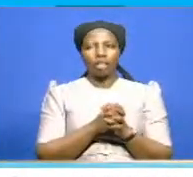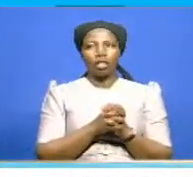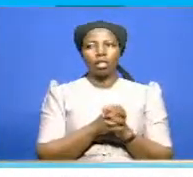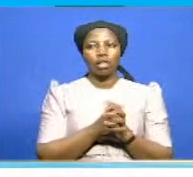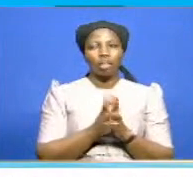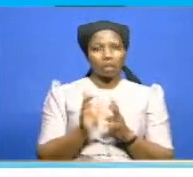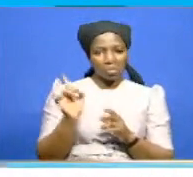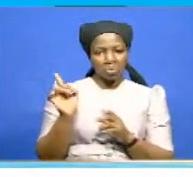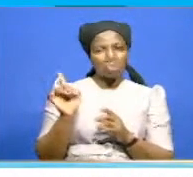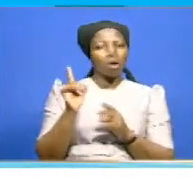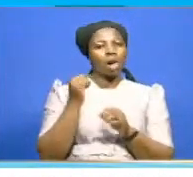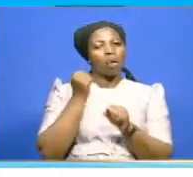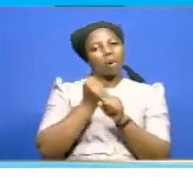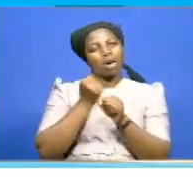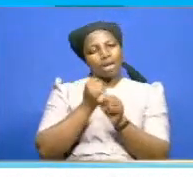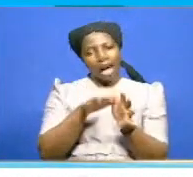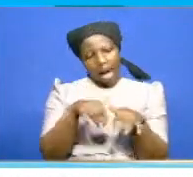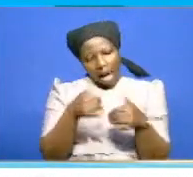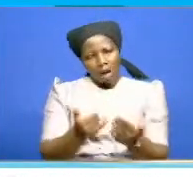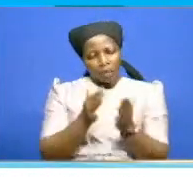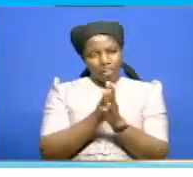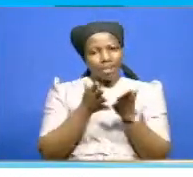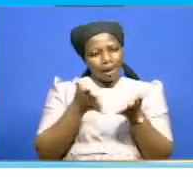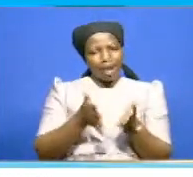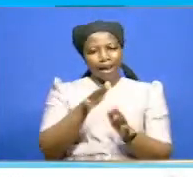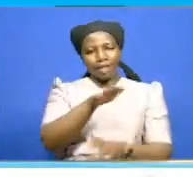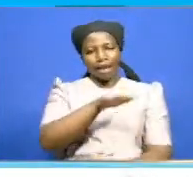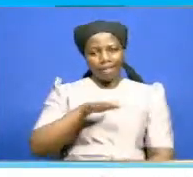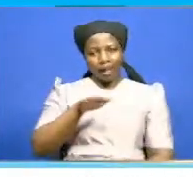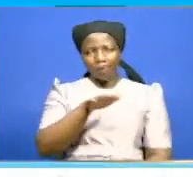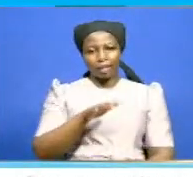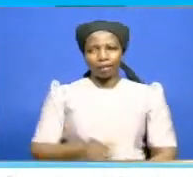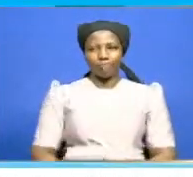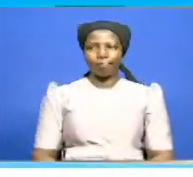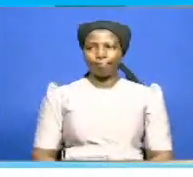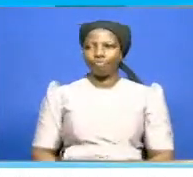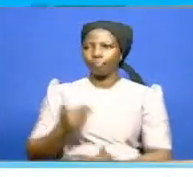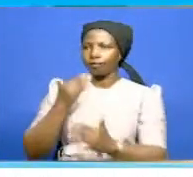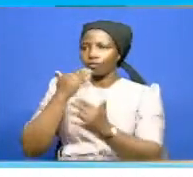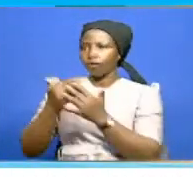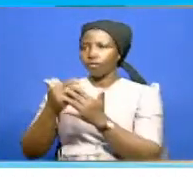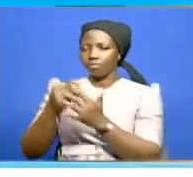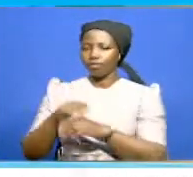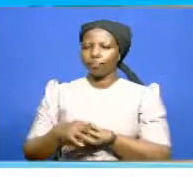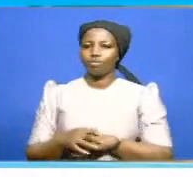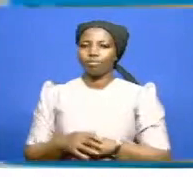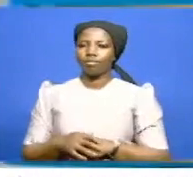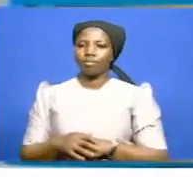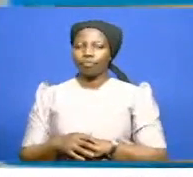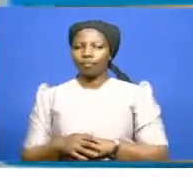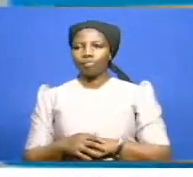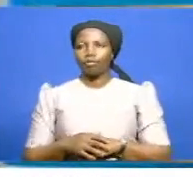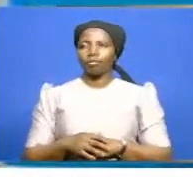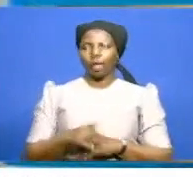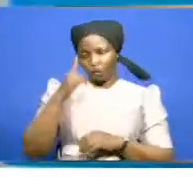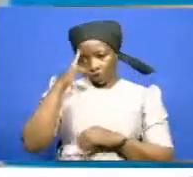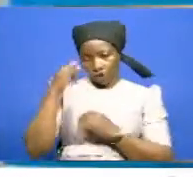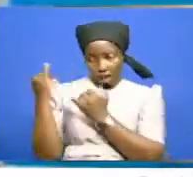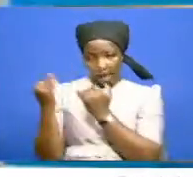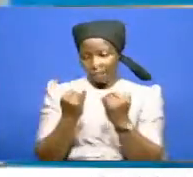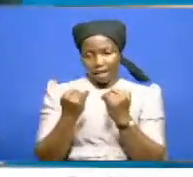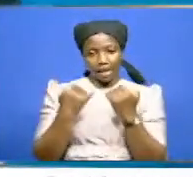you are coping with the current environment. Thank you, O'Brien, for inviting me to the studios